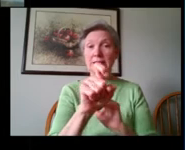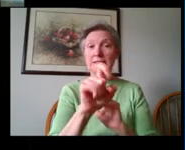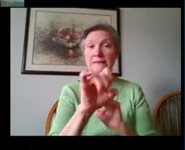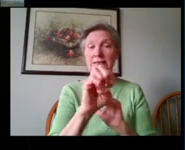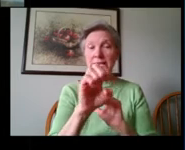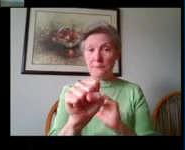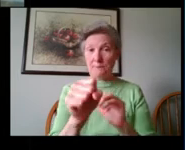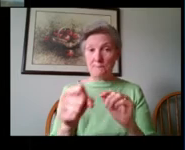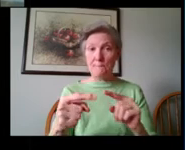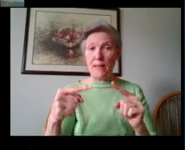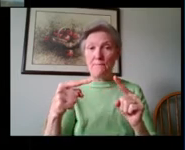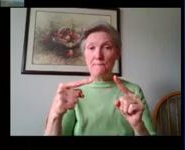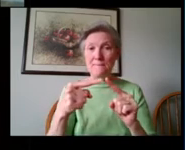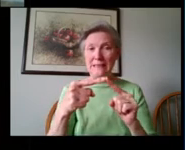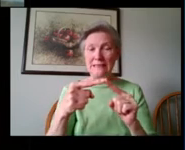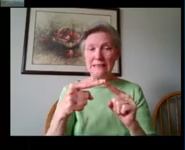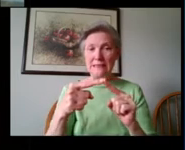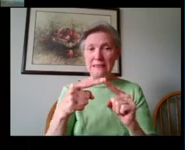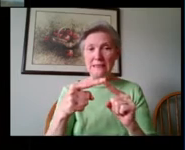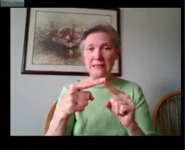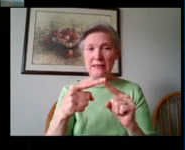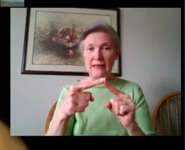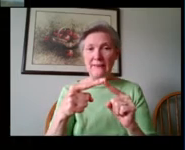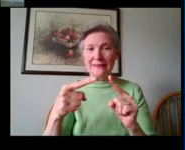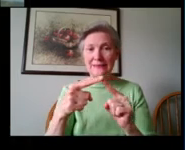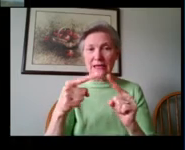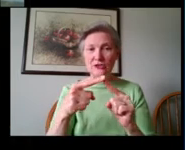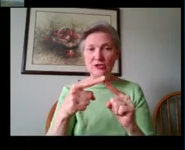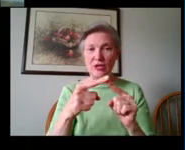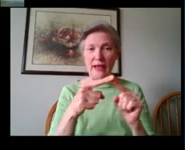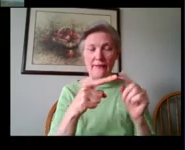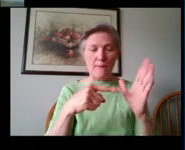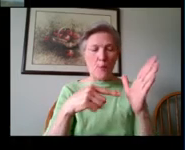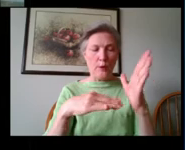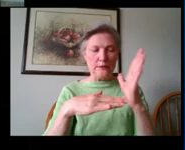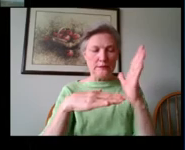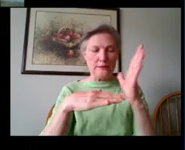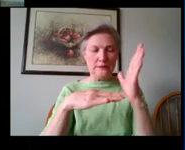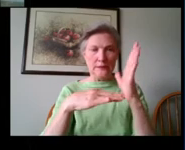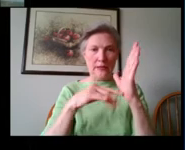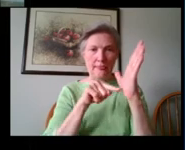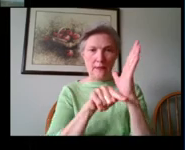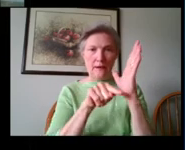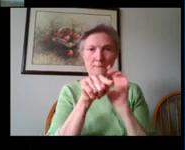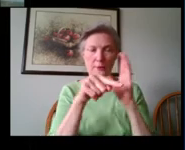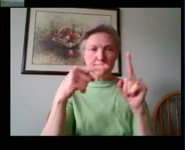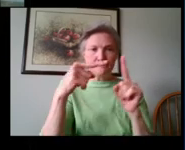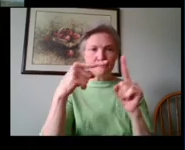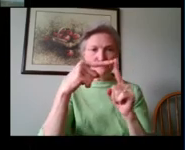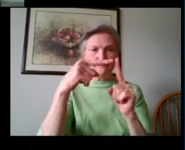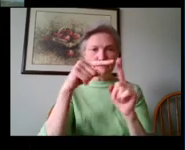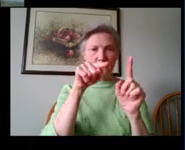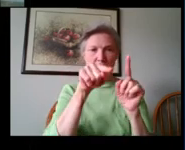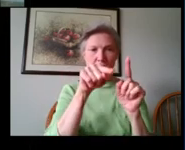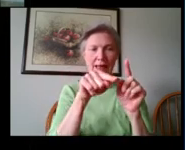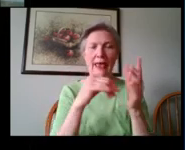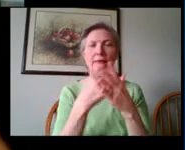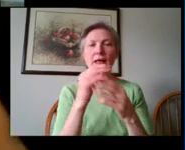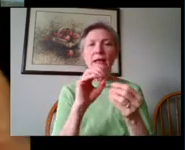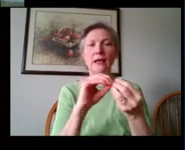at a certain point right here. This is the point where both of these axes have the number